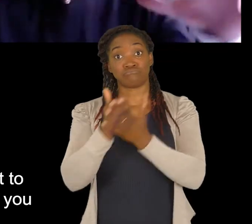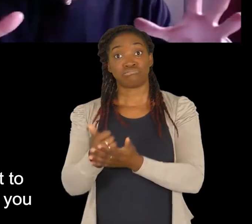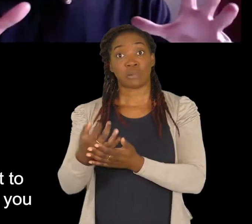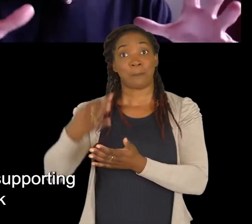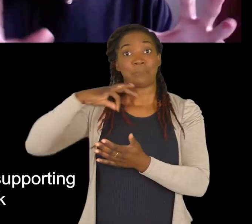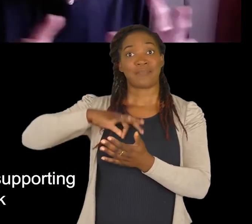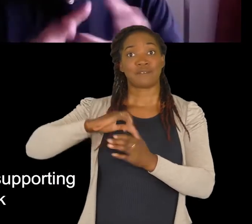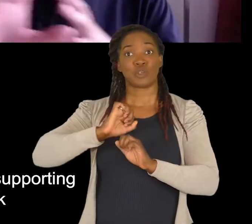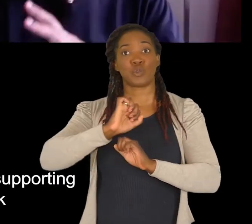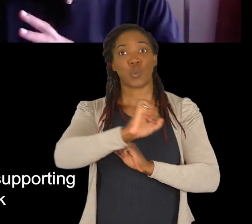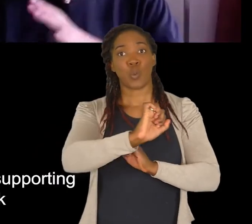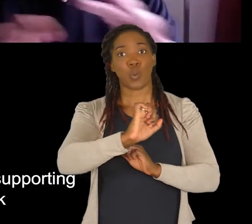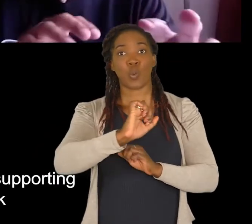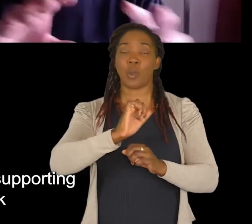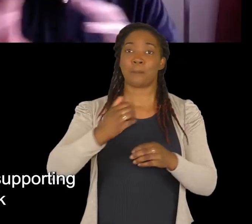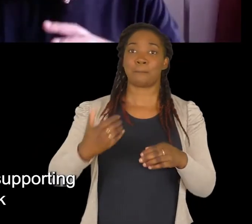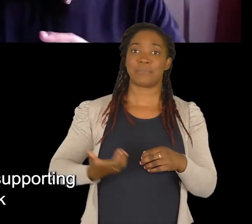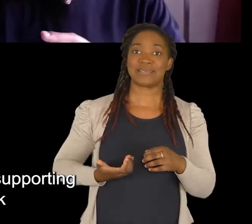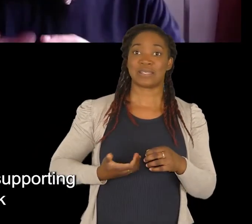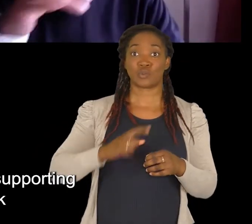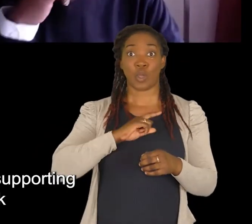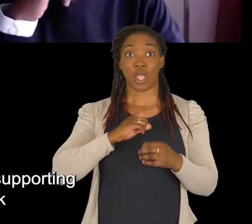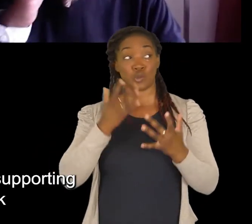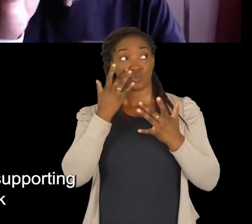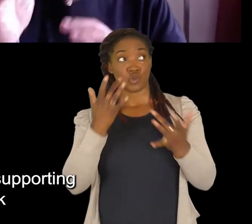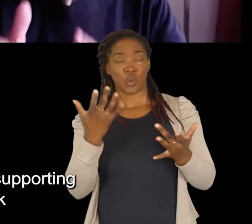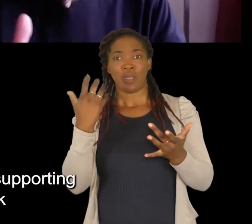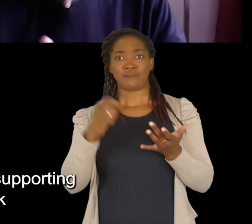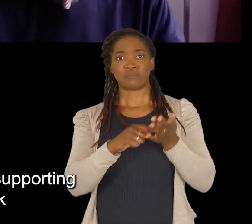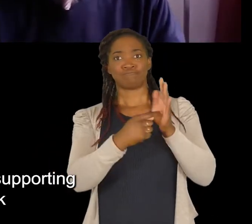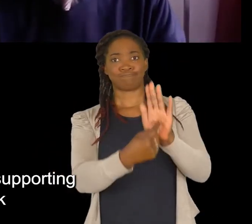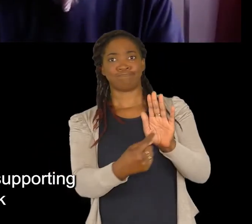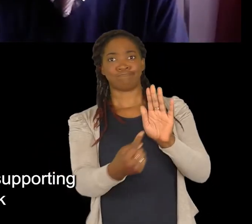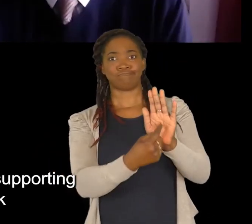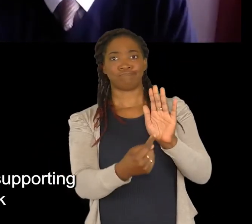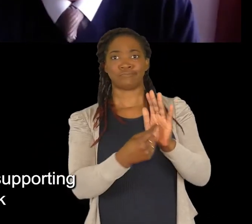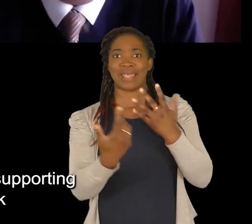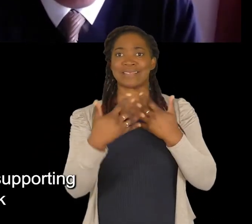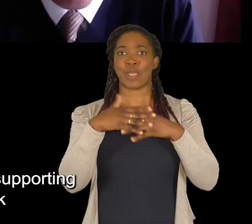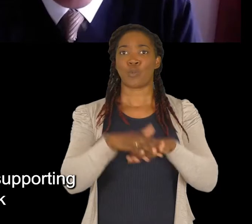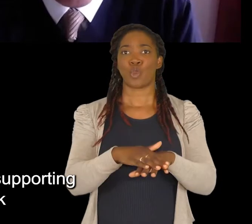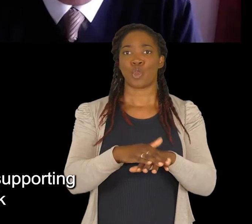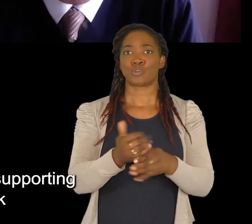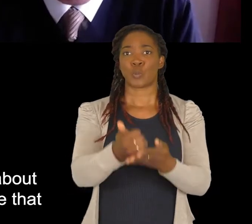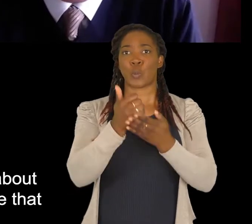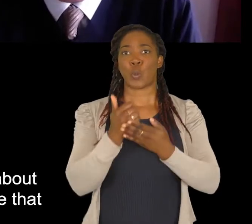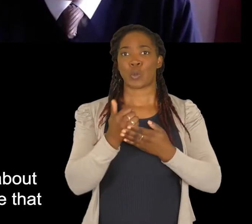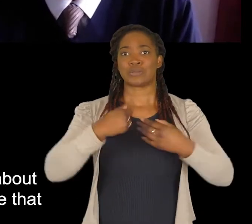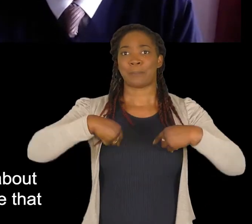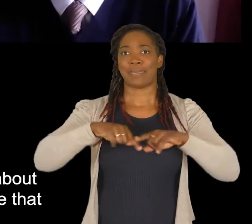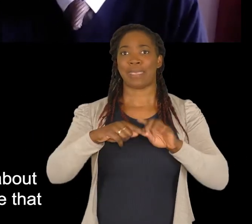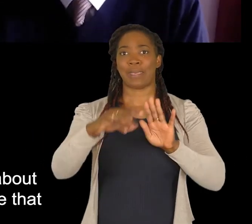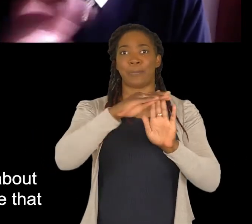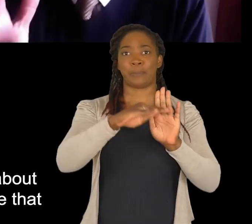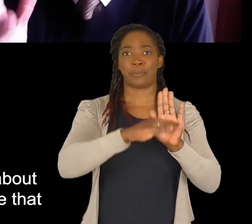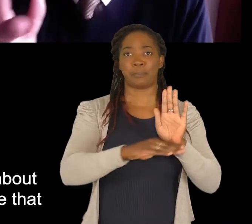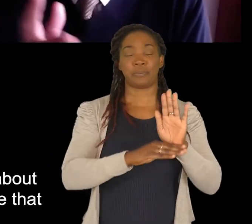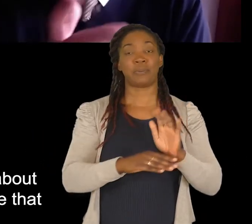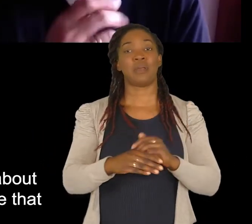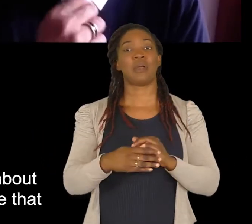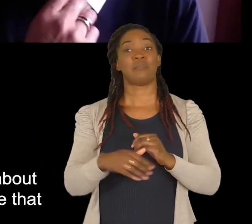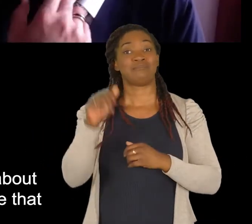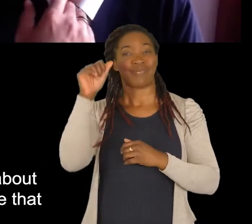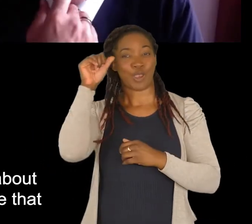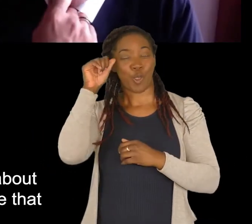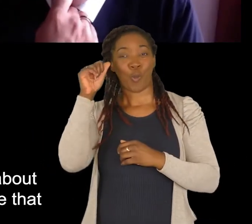because the stronger you show that you have a network of people that are supporting you, the better it is. And that's why I think building a team, I know we haven't spoken